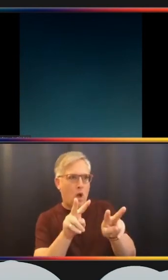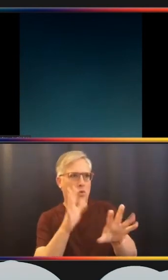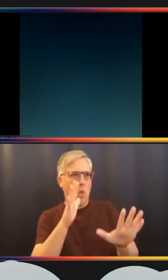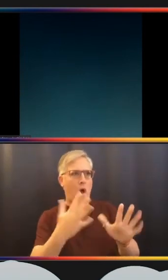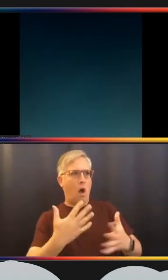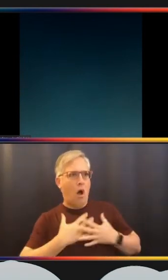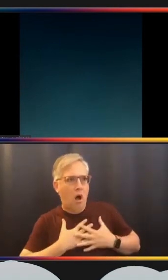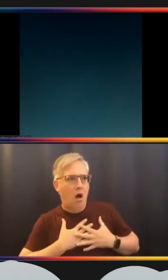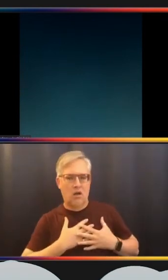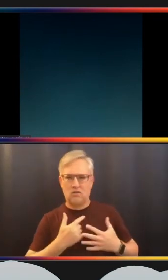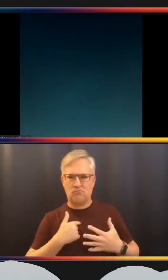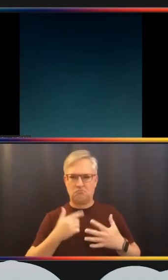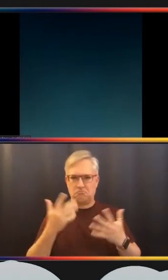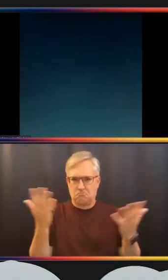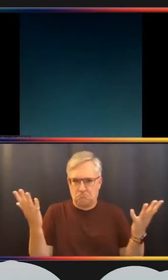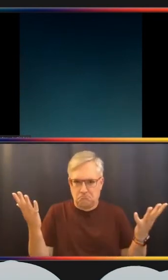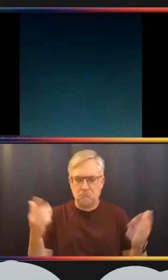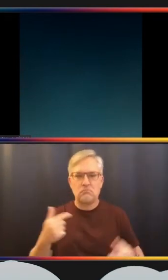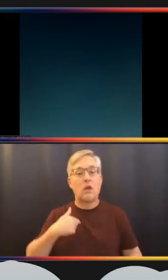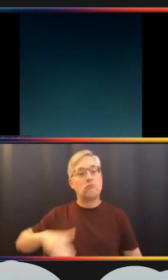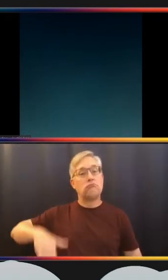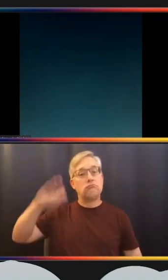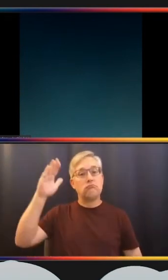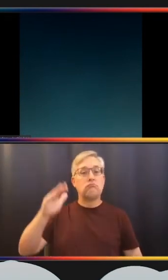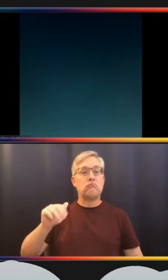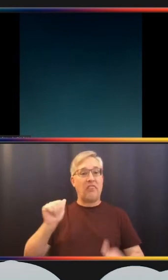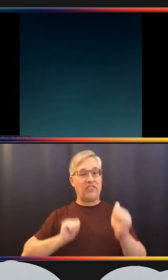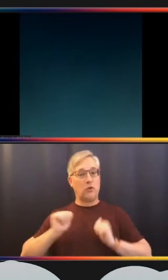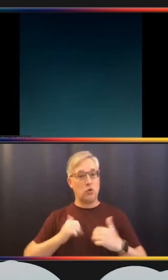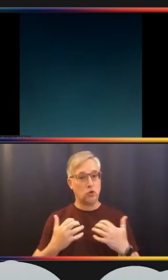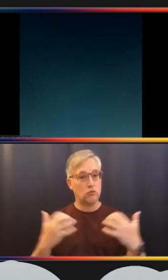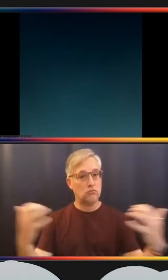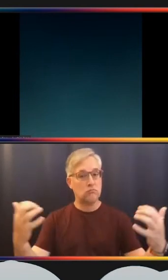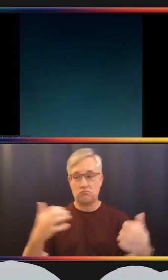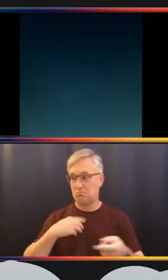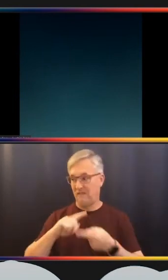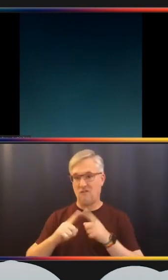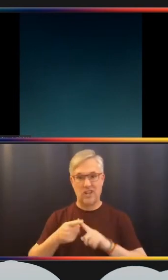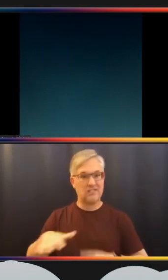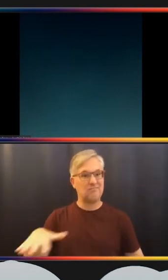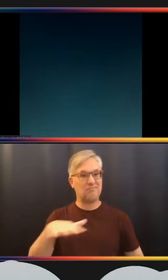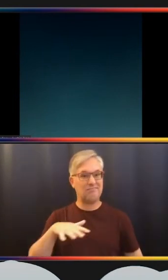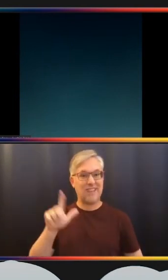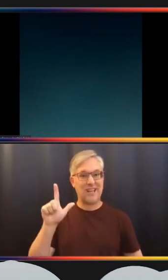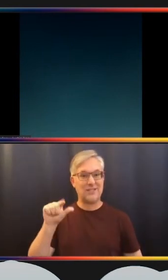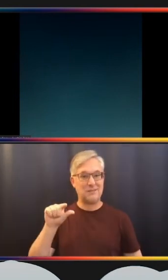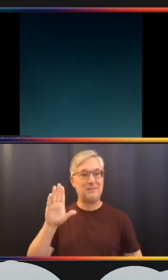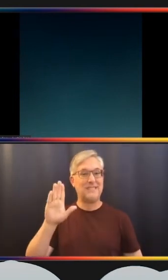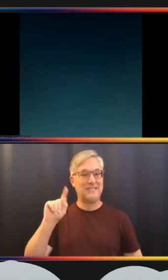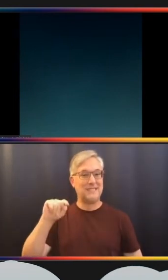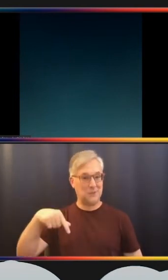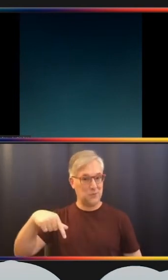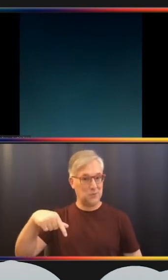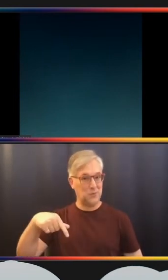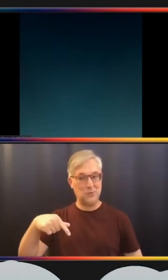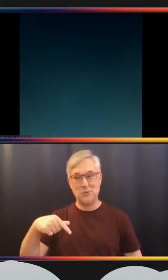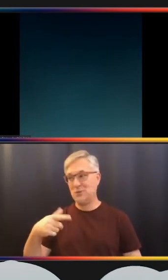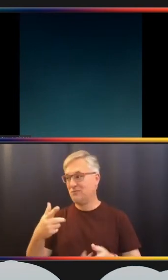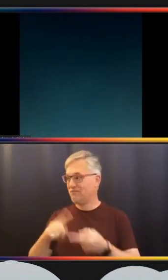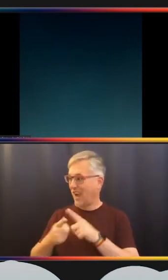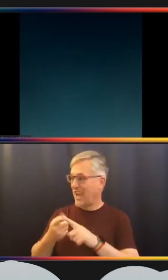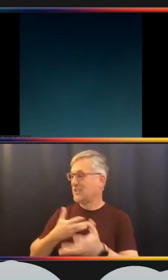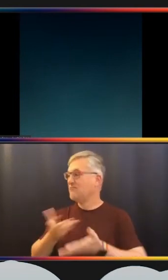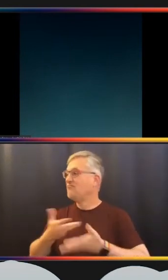I grew up doing a lot of theater, and a lot of my friends were LGBTQ. So I never thought anything of